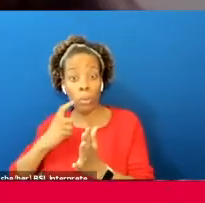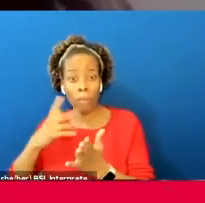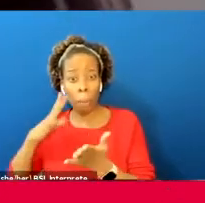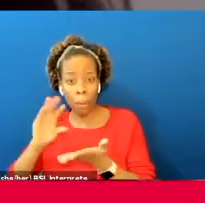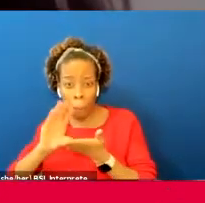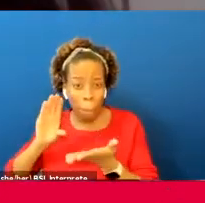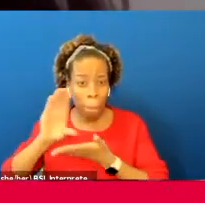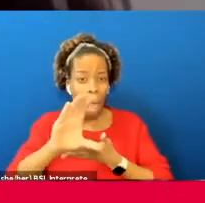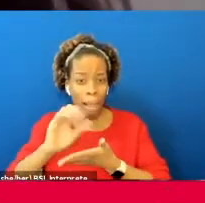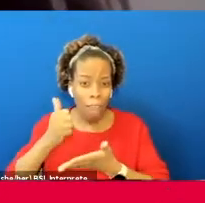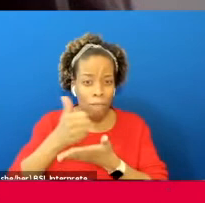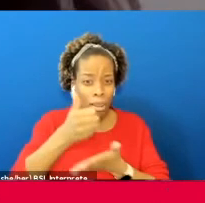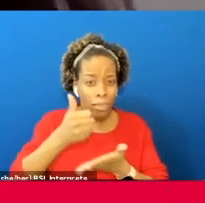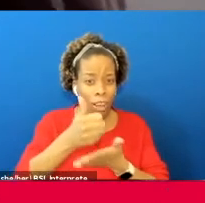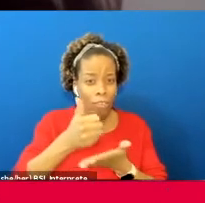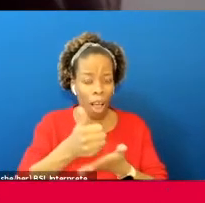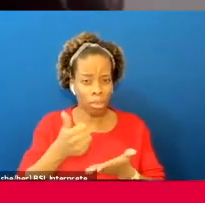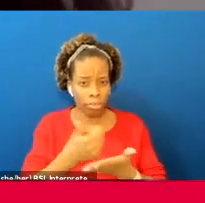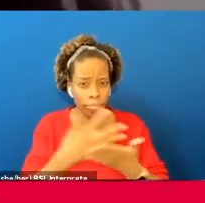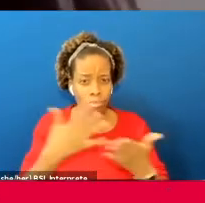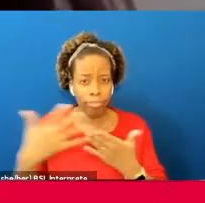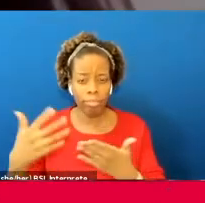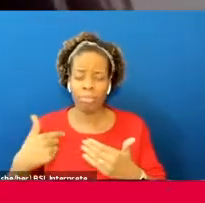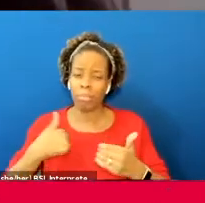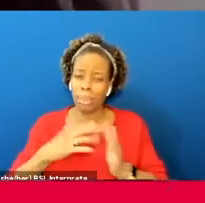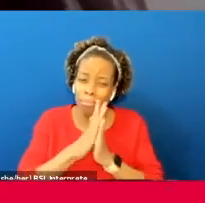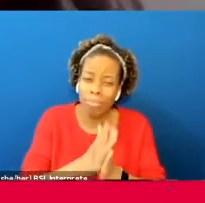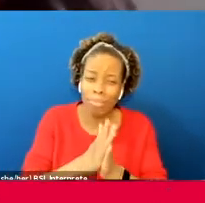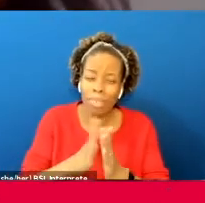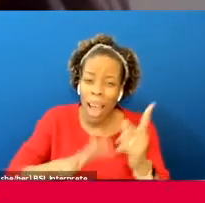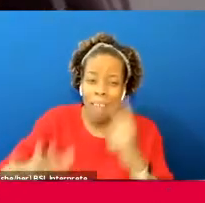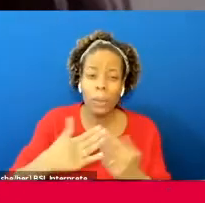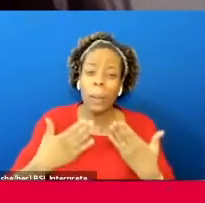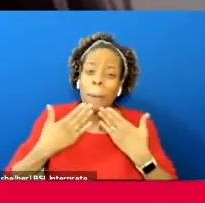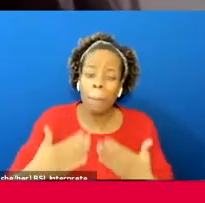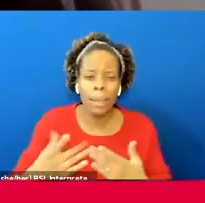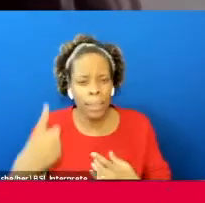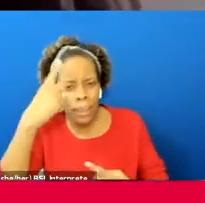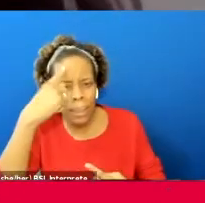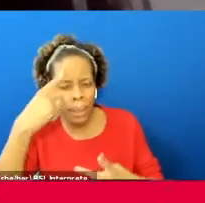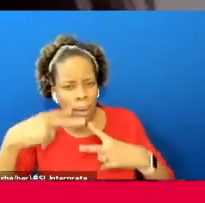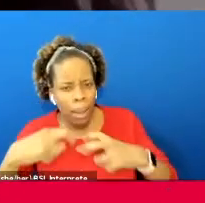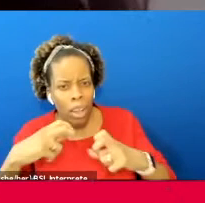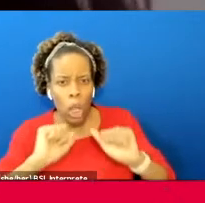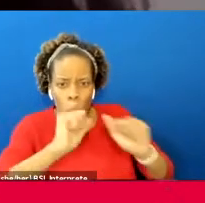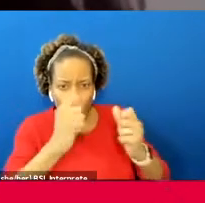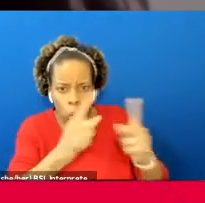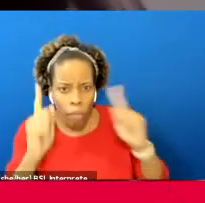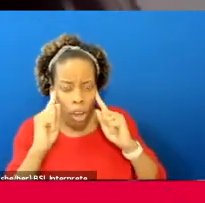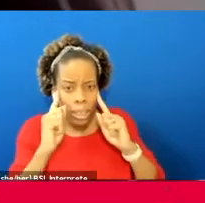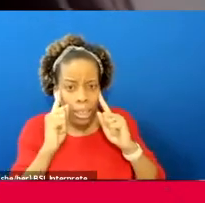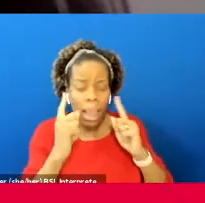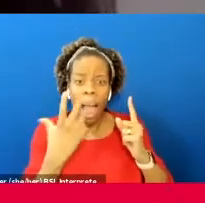it's part of a much bigger web. And I just implore everybody to investigate the links that their universities have to the arms trade, not just directly,